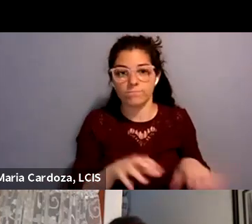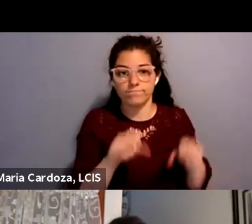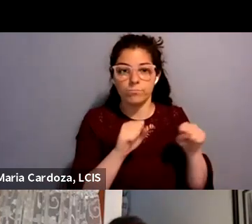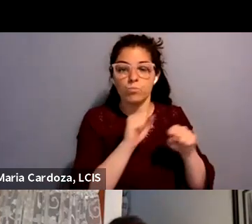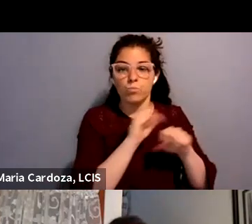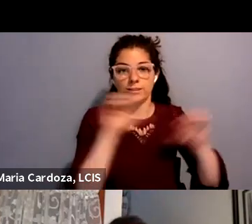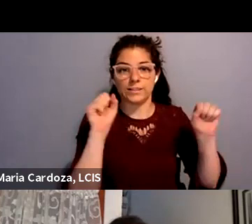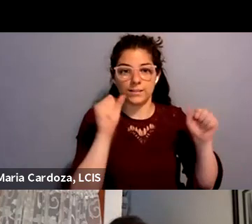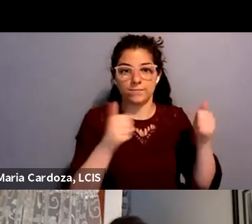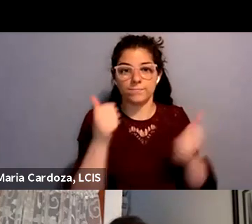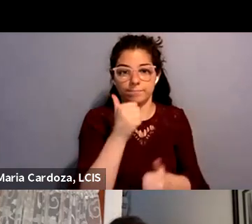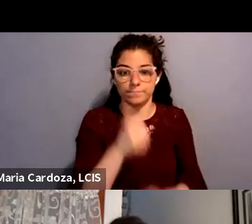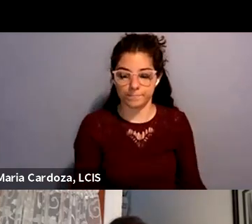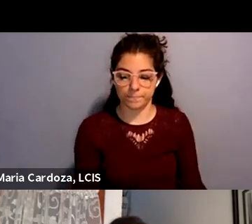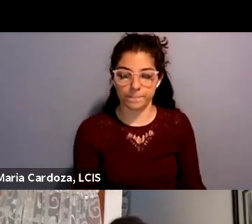Puente.